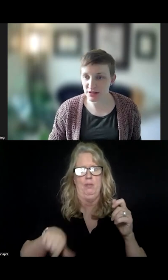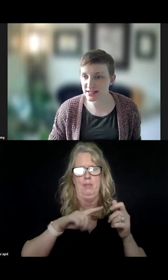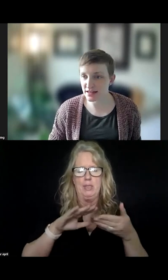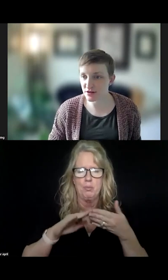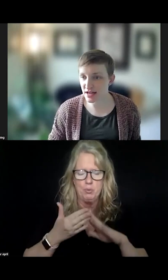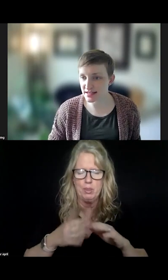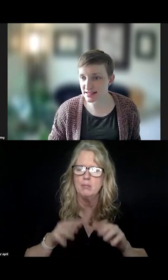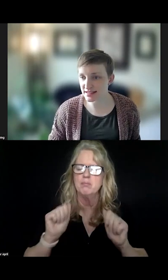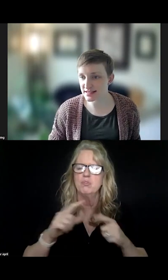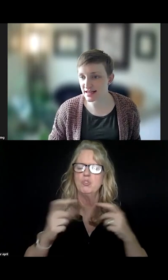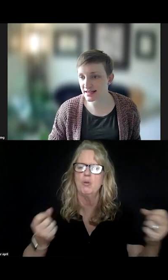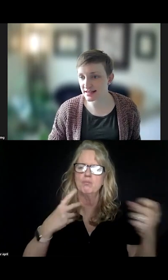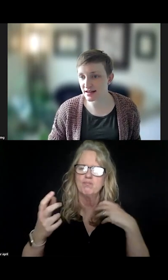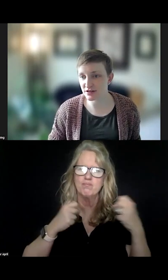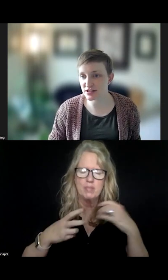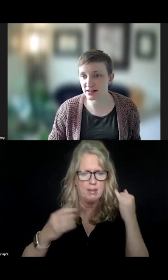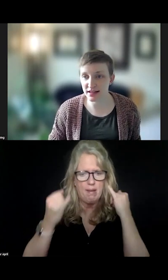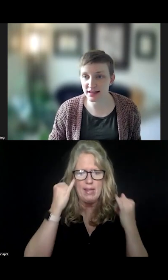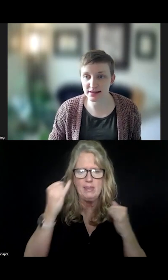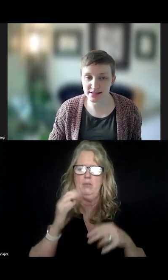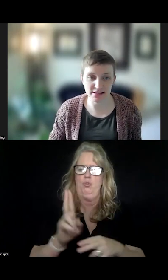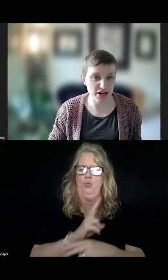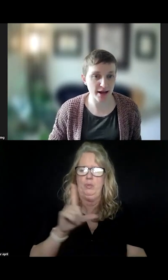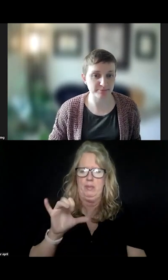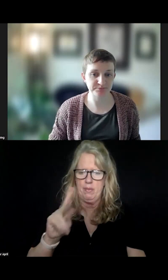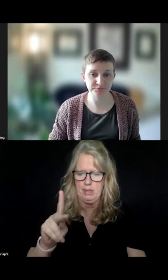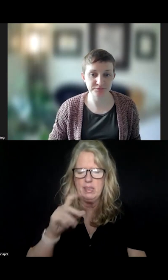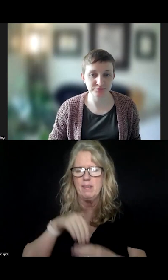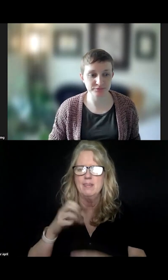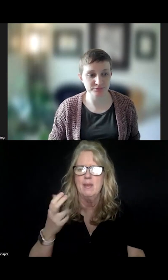So please send those ideas in using the link that's in the chat.